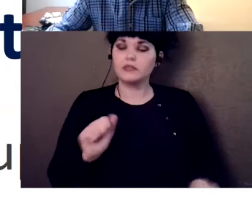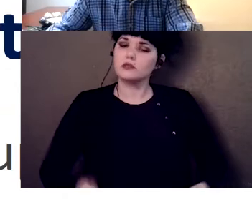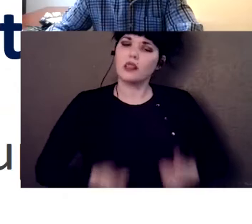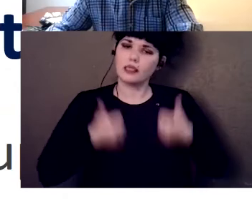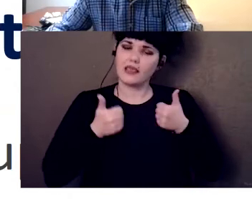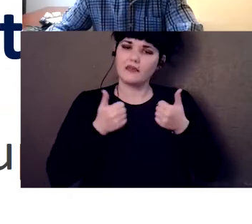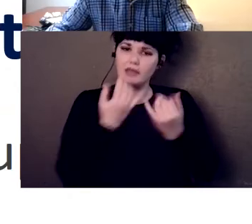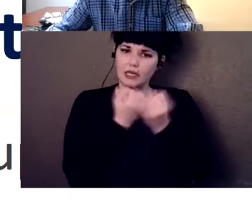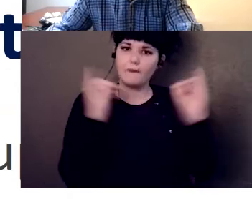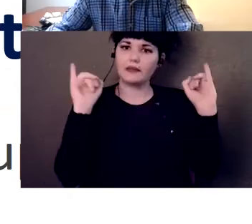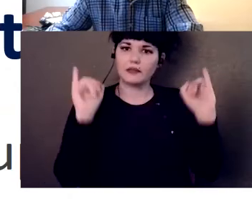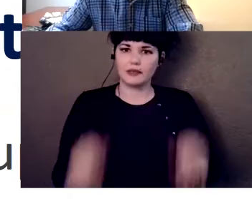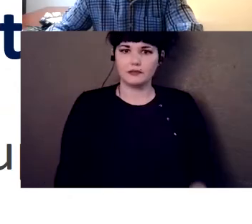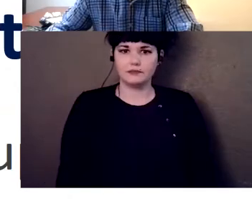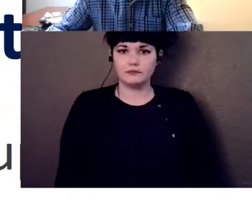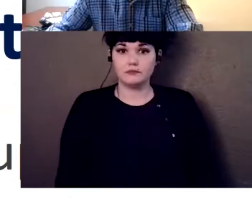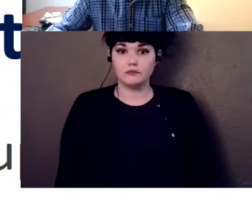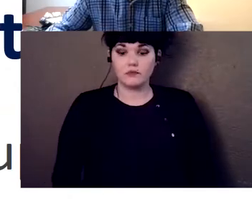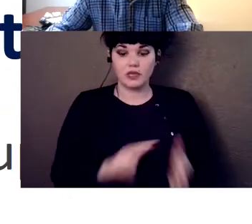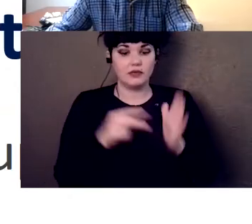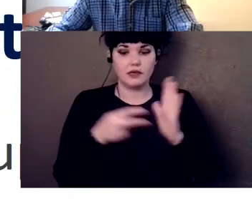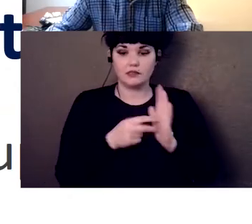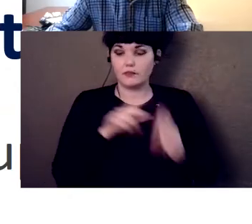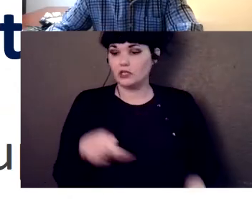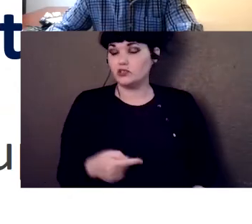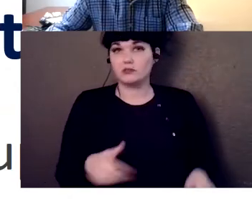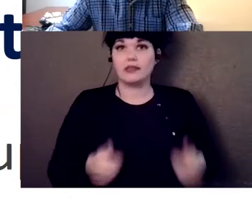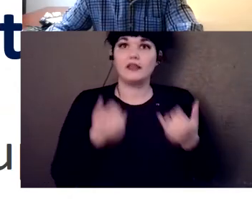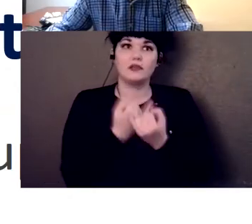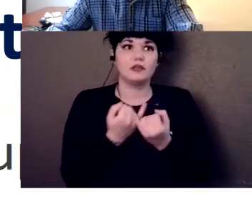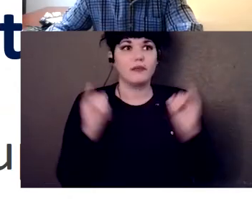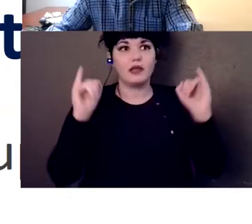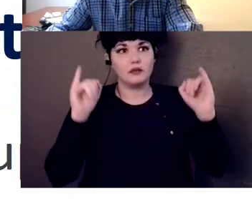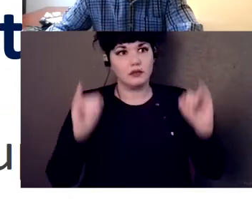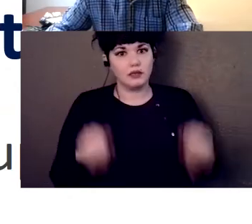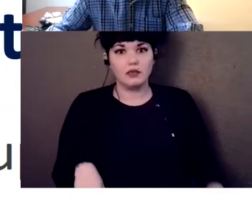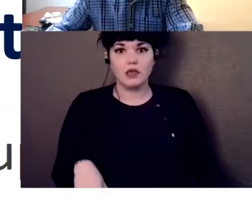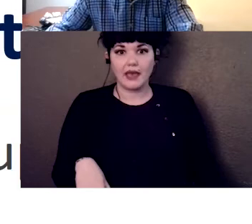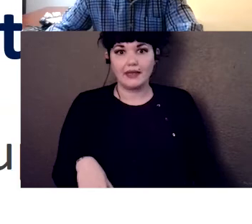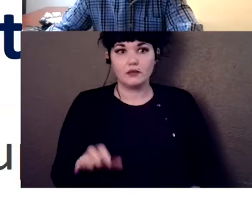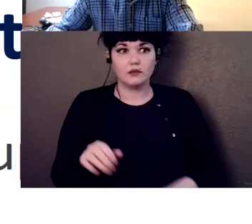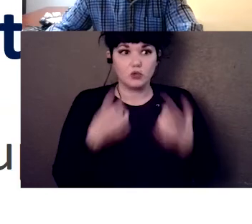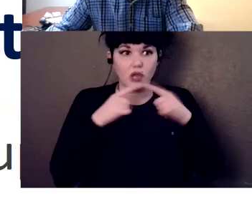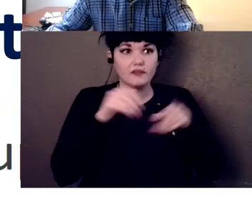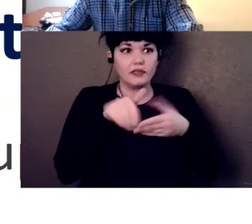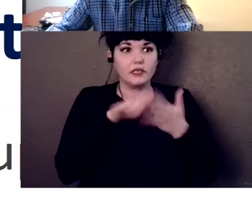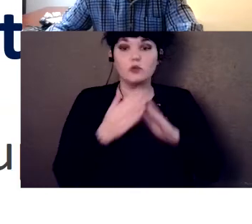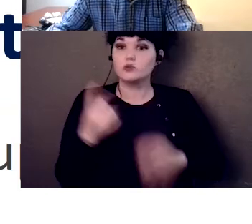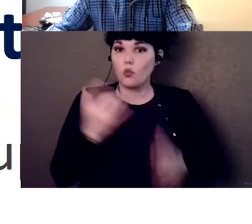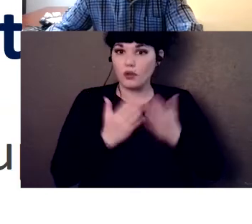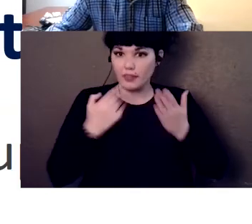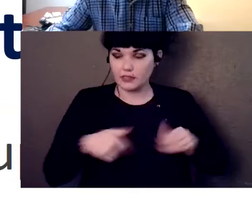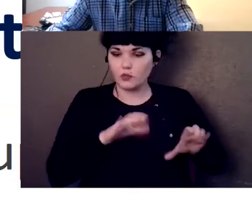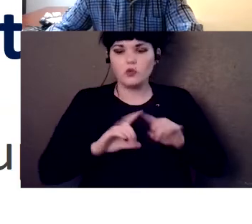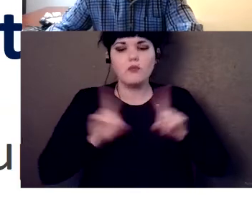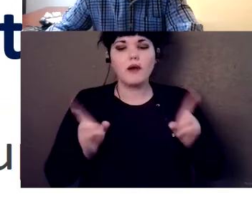independently. That does not just mean that we advocate for individuals to live independently and productively in the community. That is one of the things we do, but more than that, we